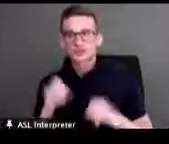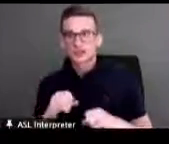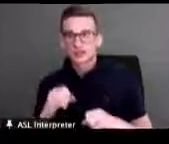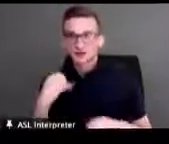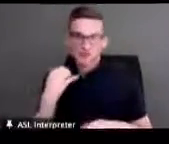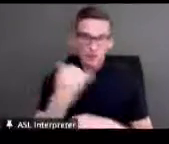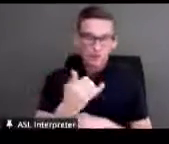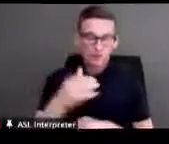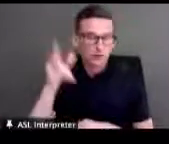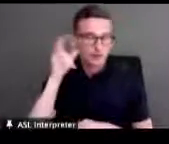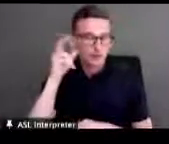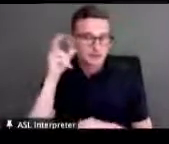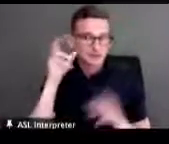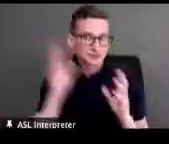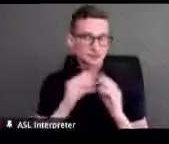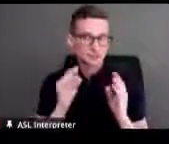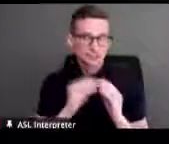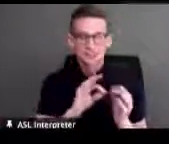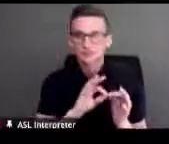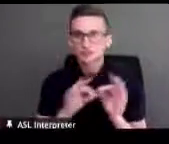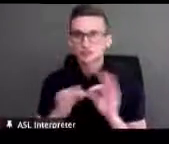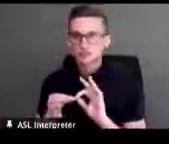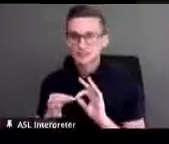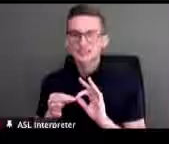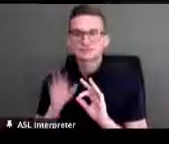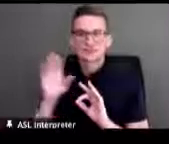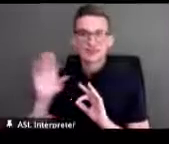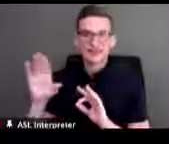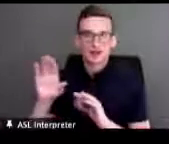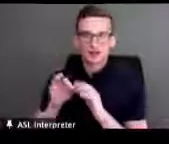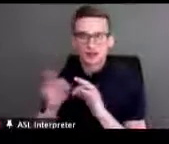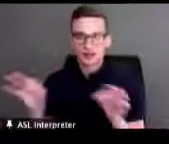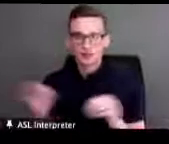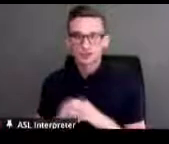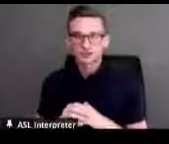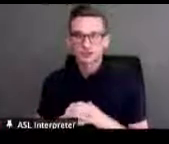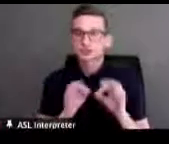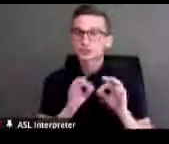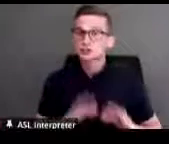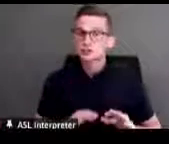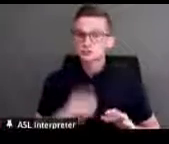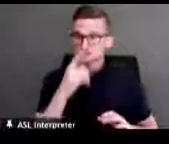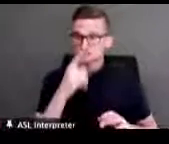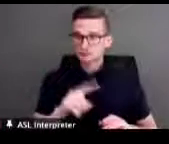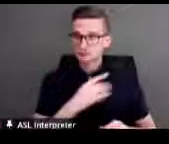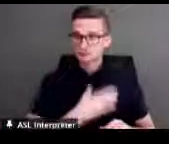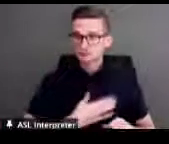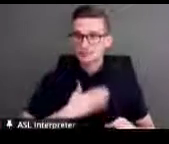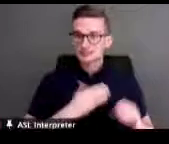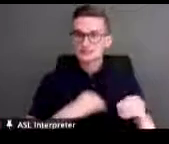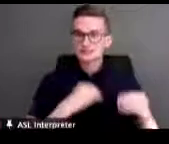native language. Could I please have our interpreters provide our call-in numbers?